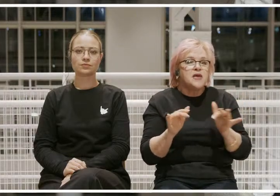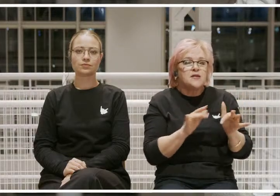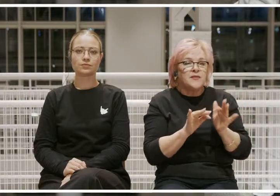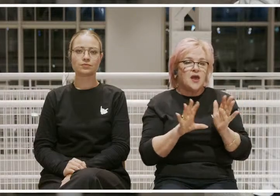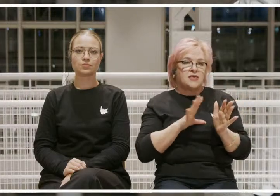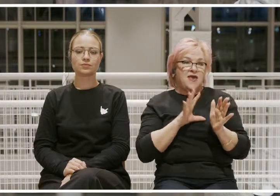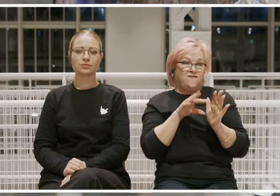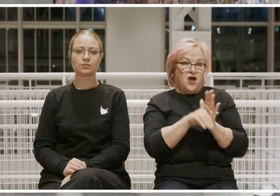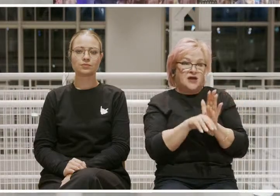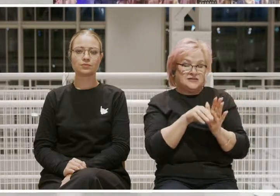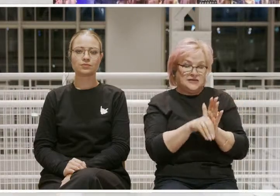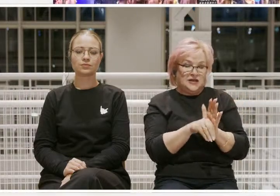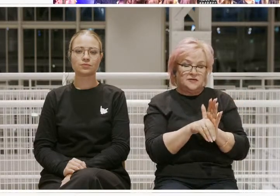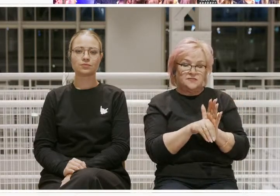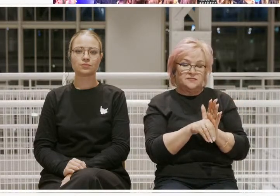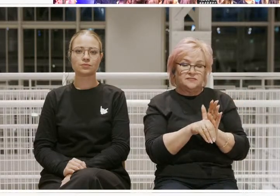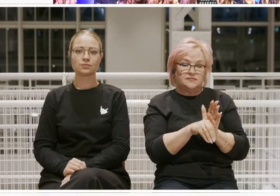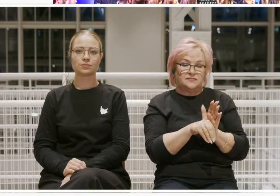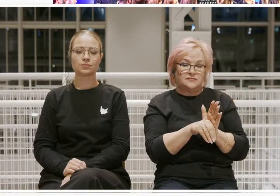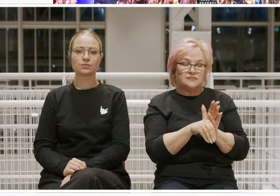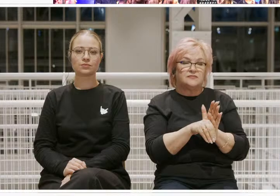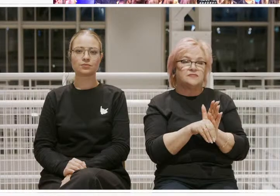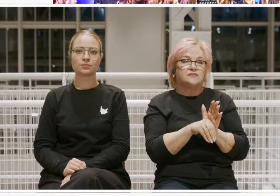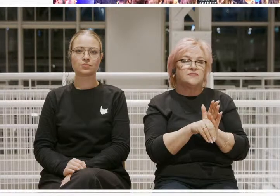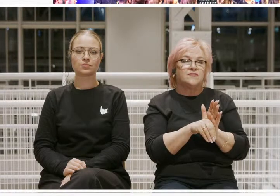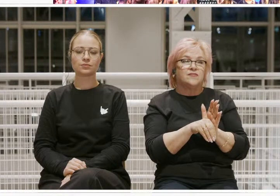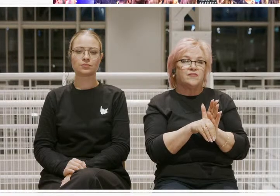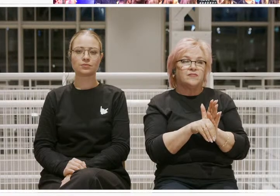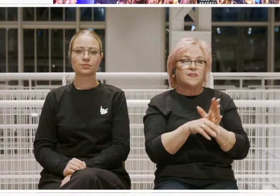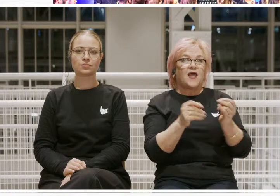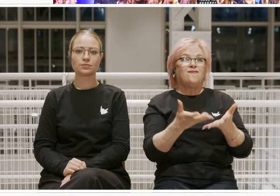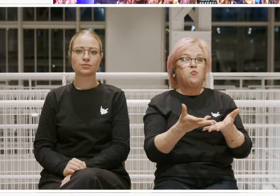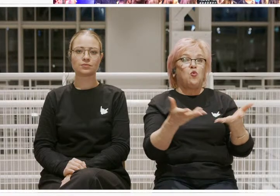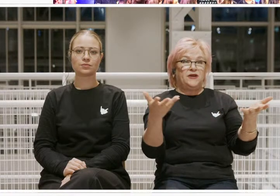So this is a work